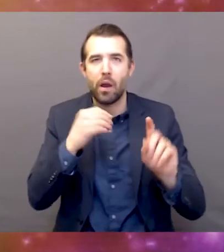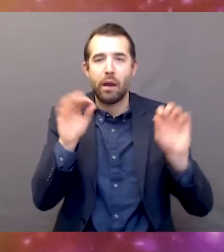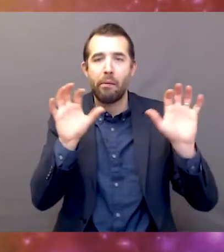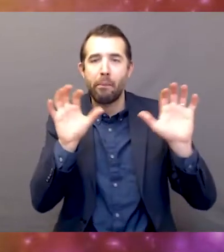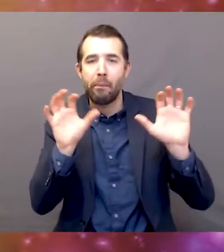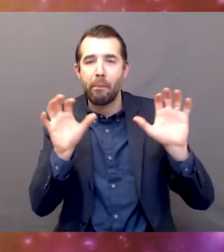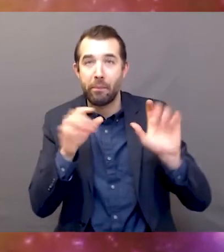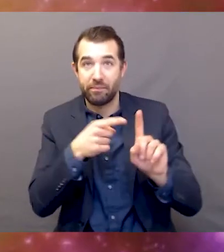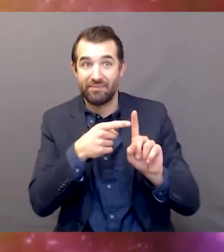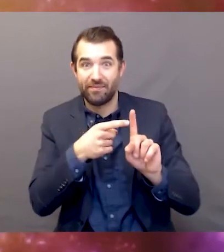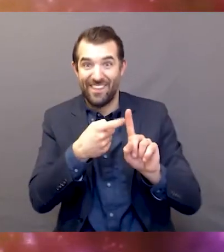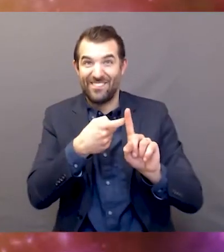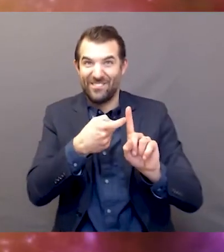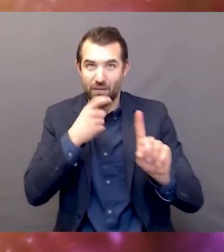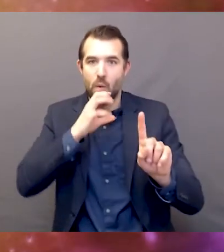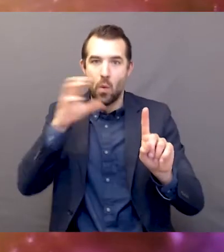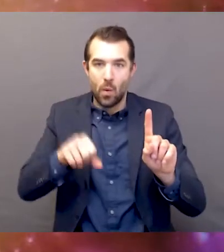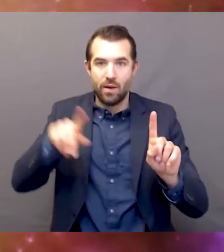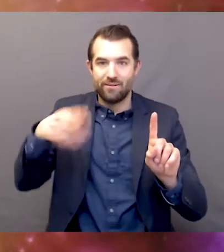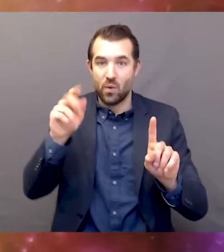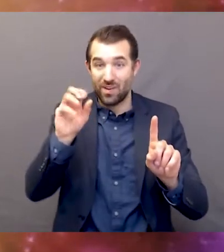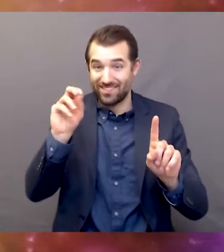oldest photons in the universe.